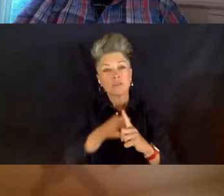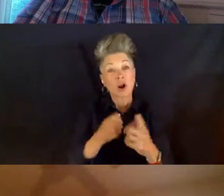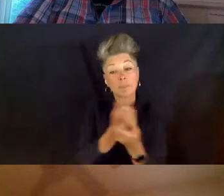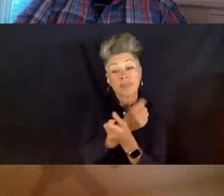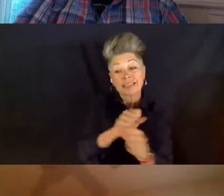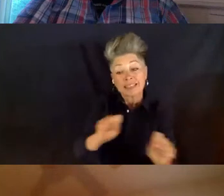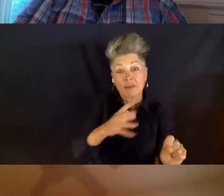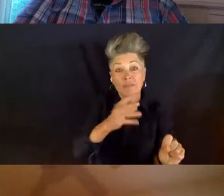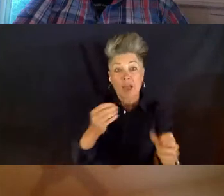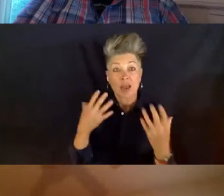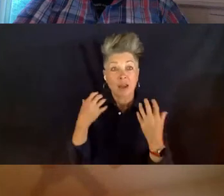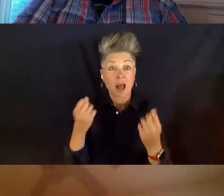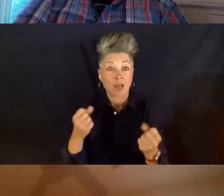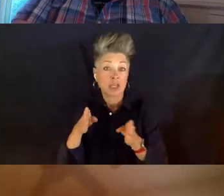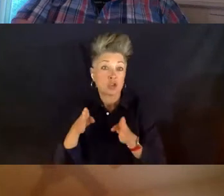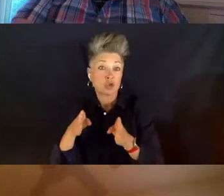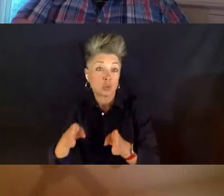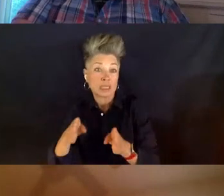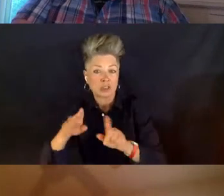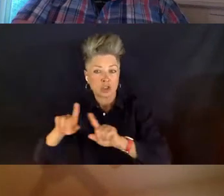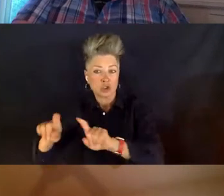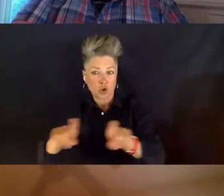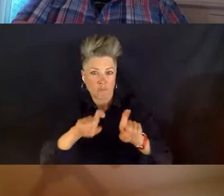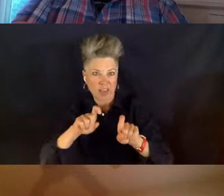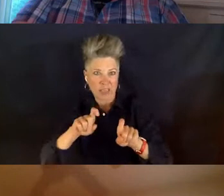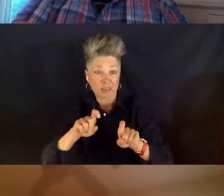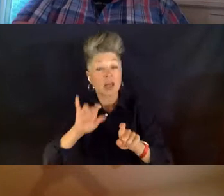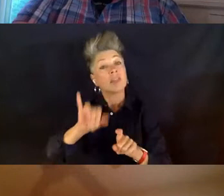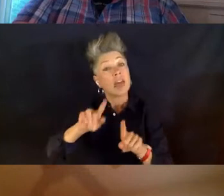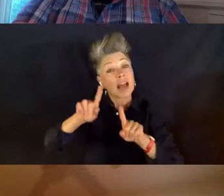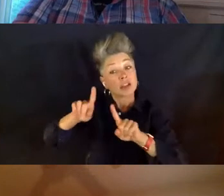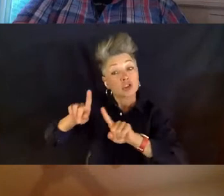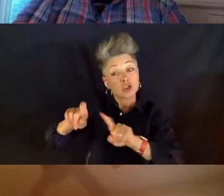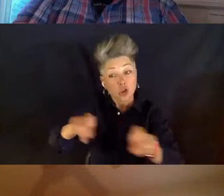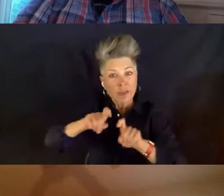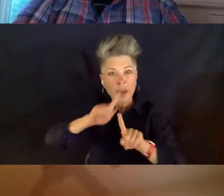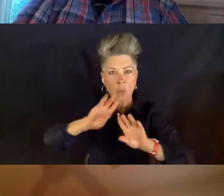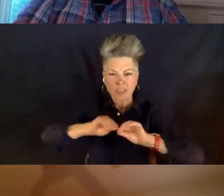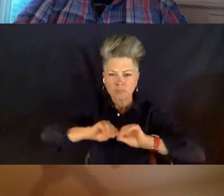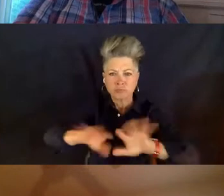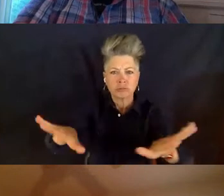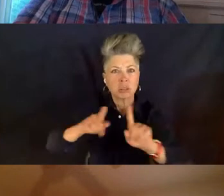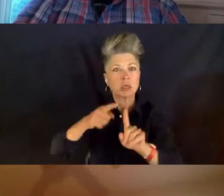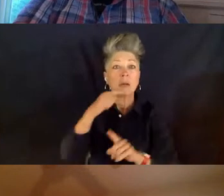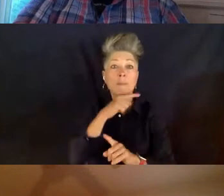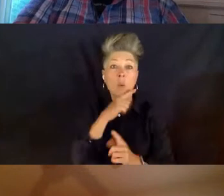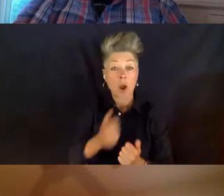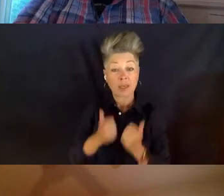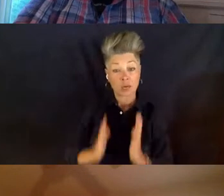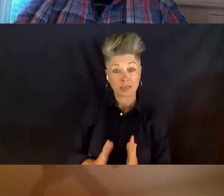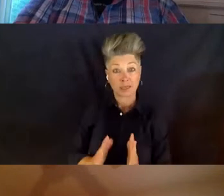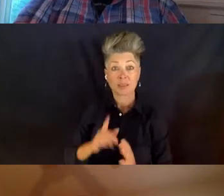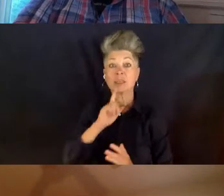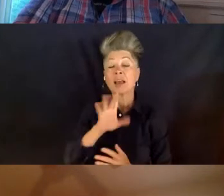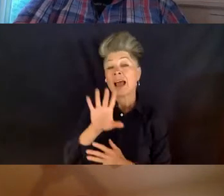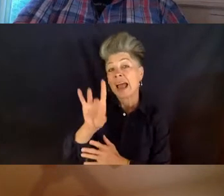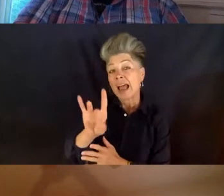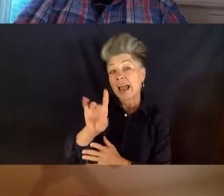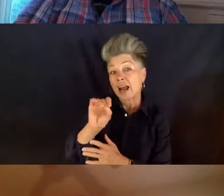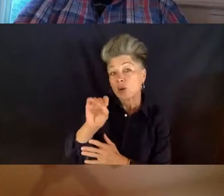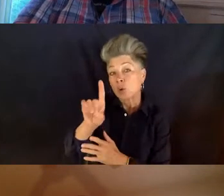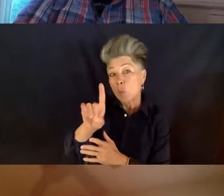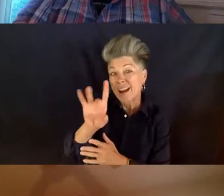Streets surveys that had been distributed to Milwaukee residents. And there were 801 survey responses that